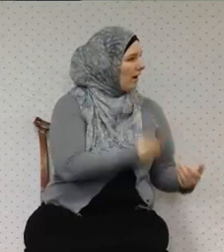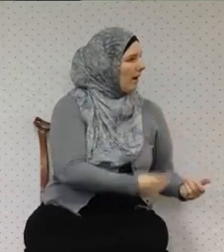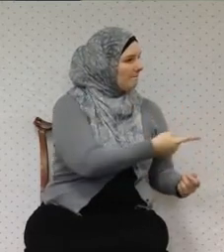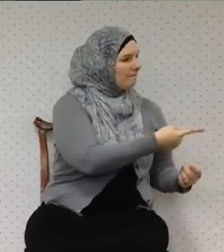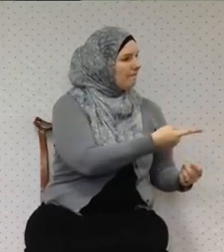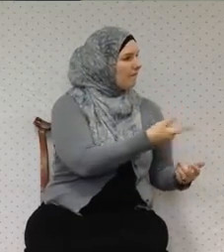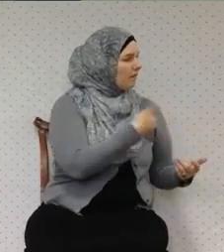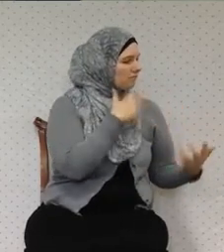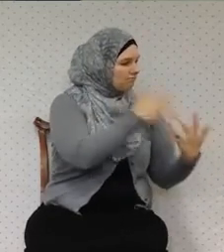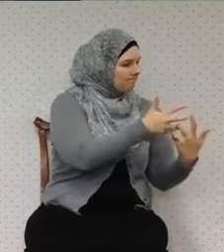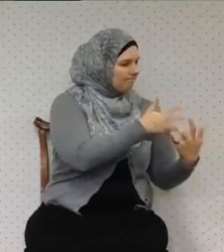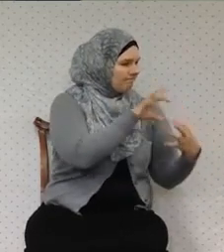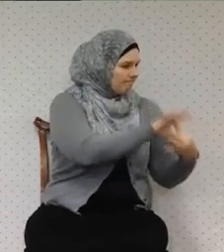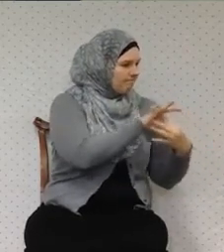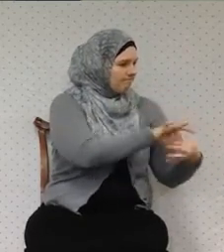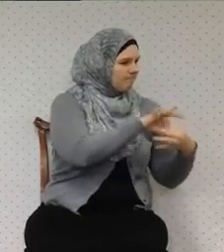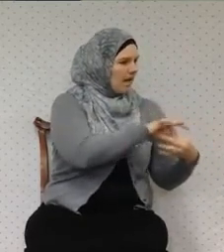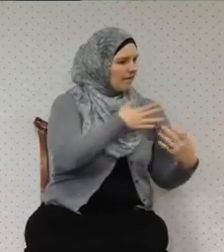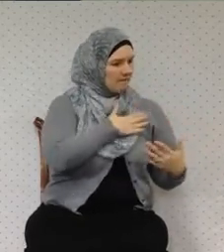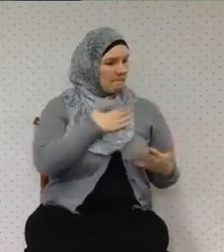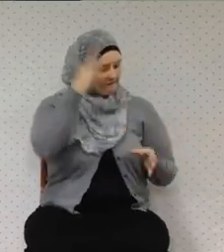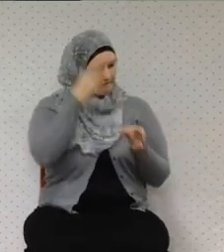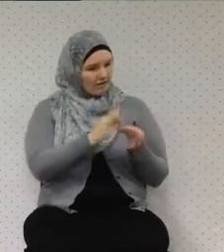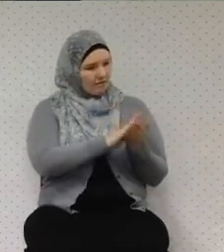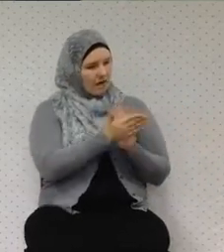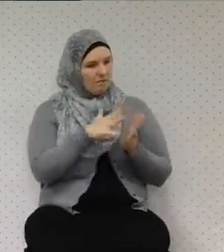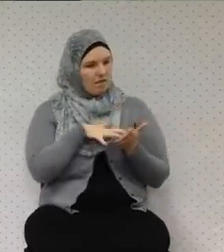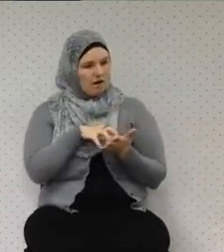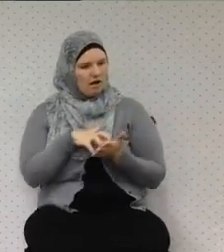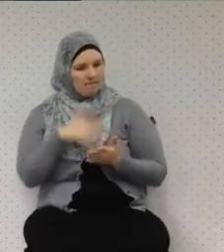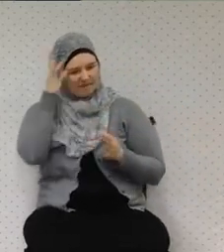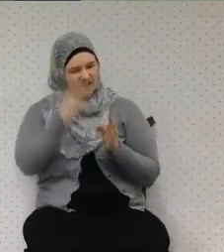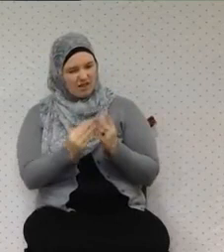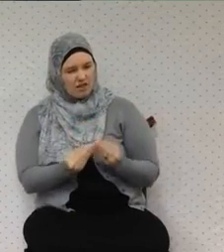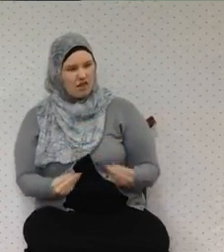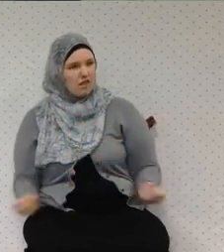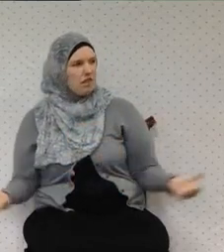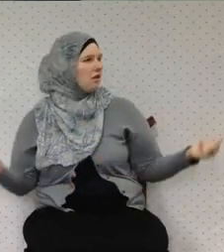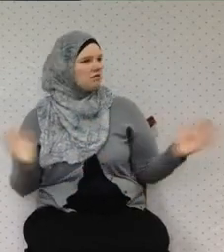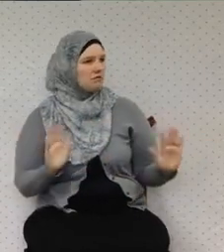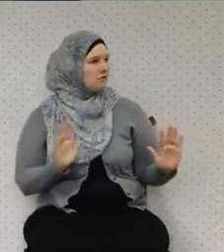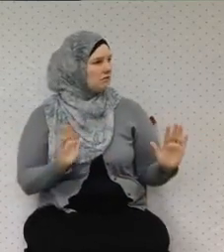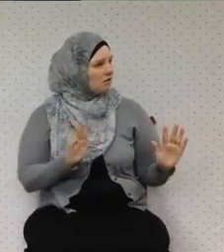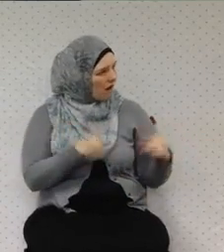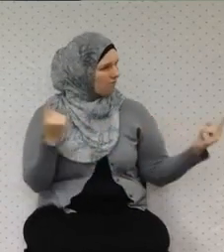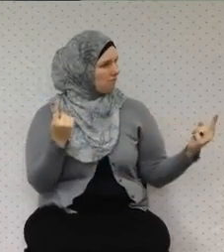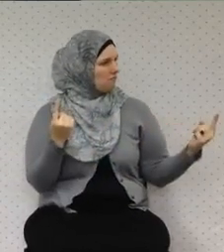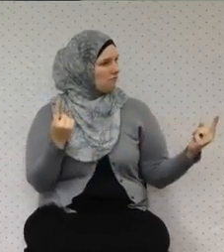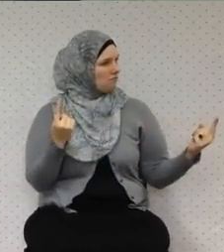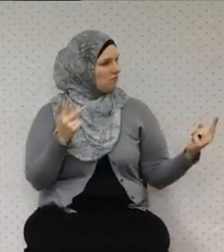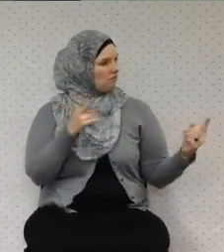waste and destroy your faith for little milk. It means nothing. The maximum you can get from any